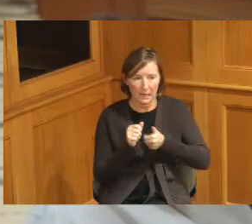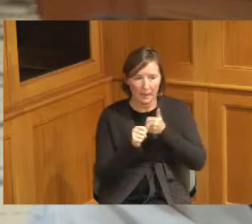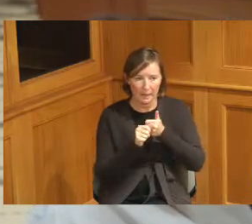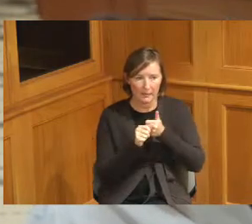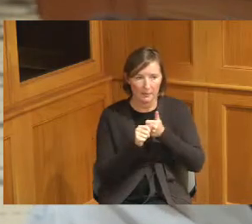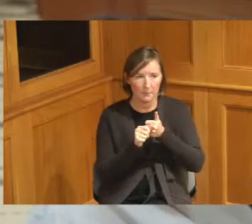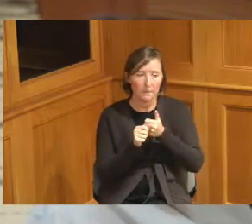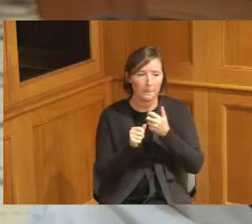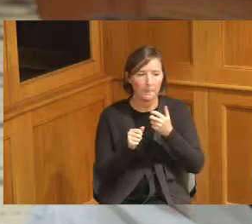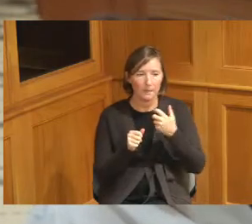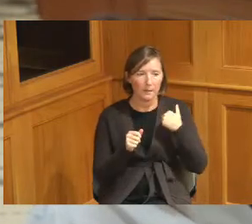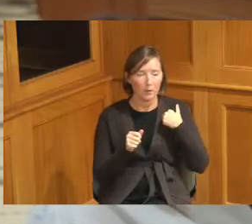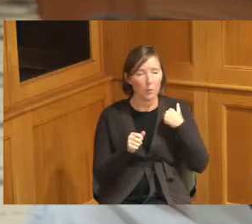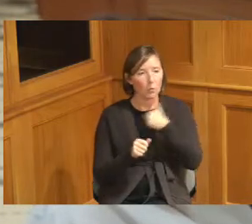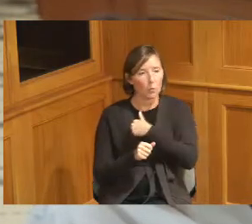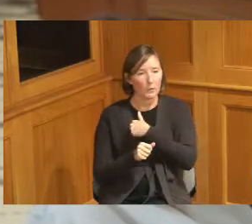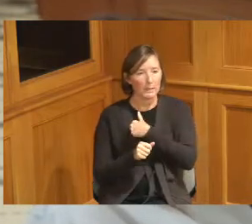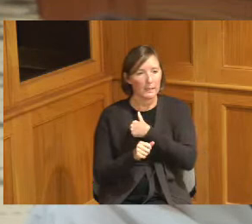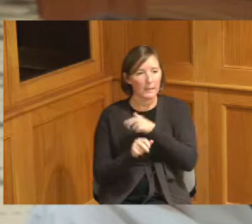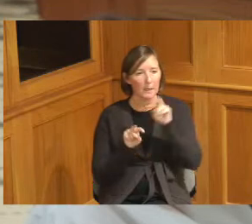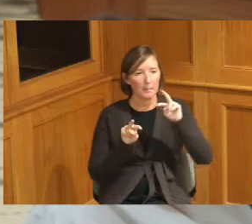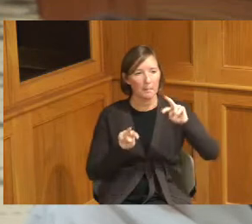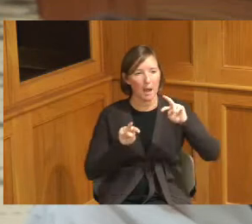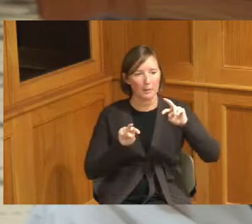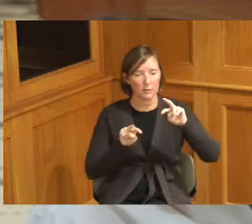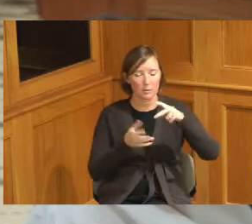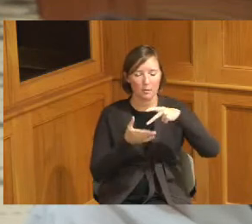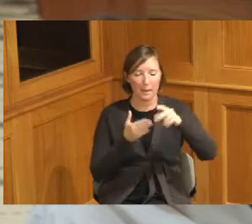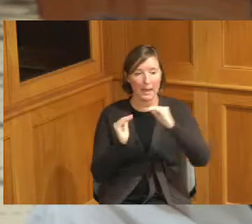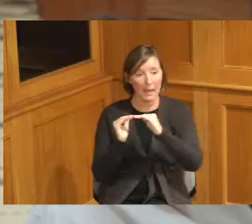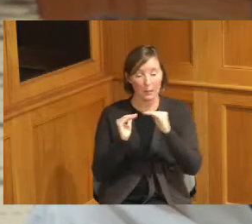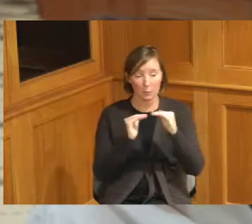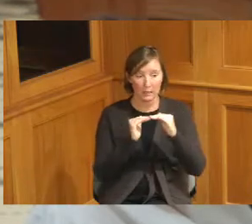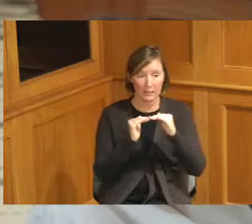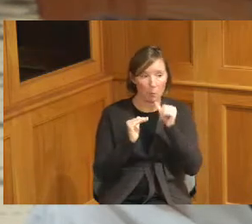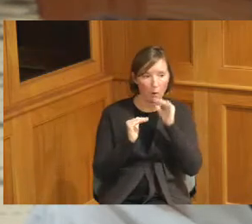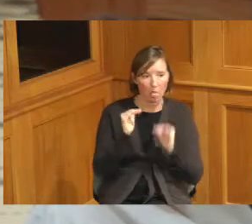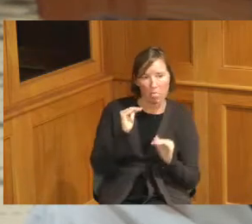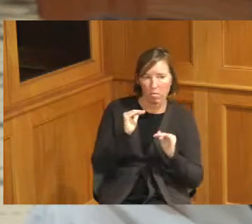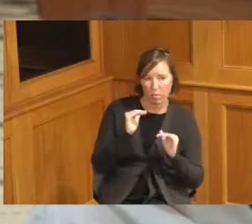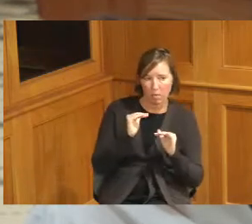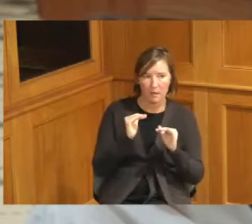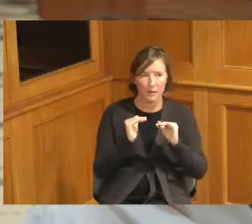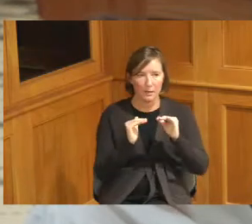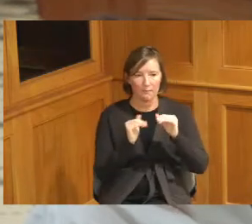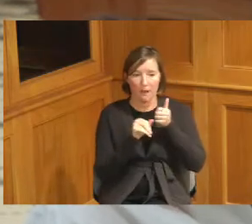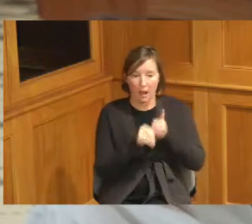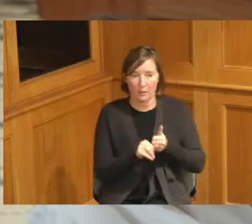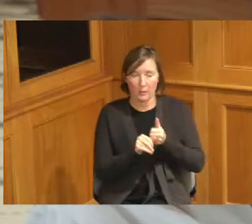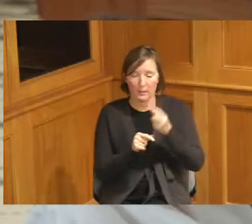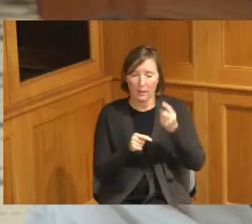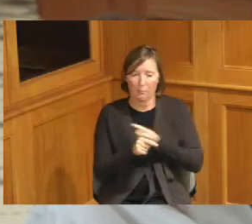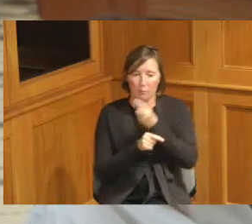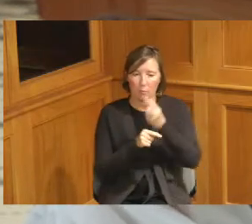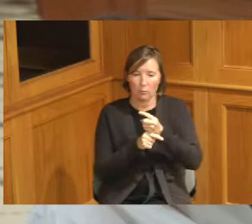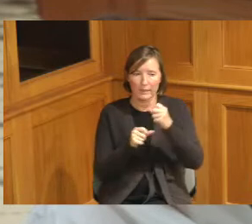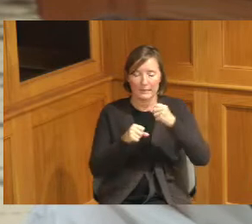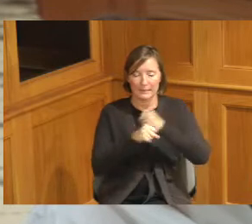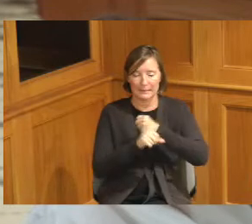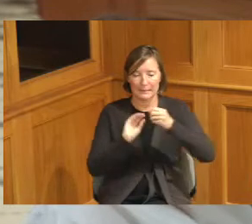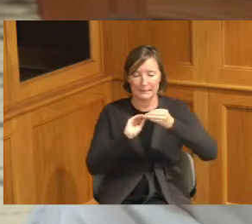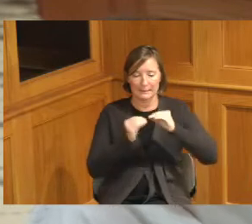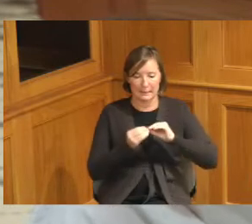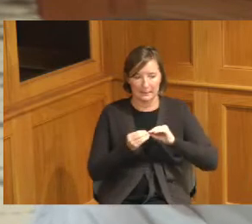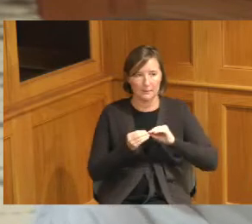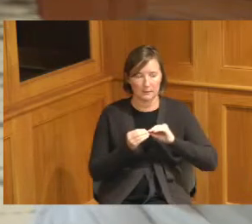We're monitoring pay equity. I monitor hire statistics. You know, where are we in terms of